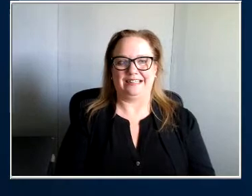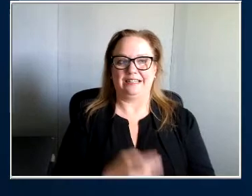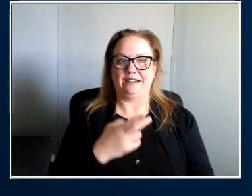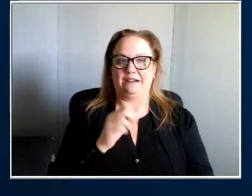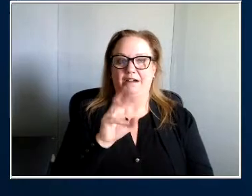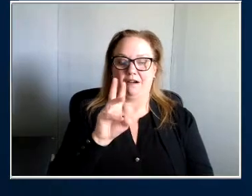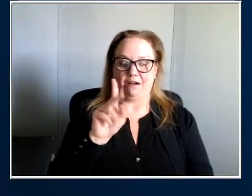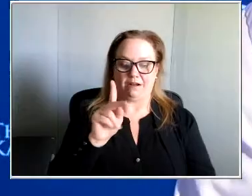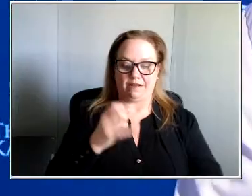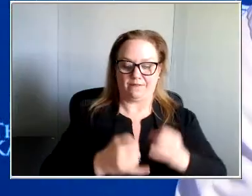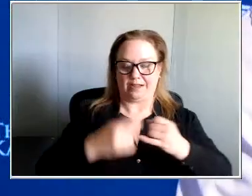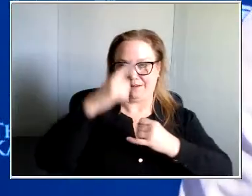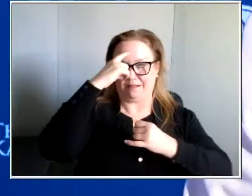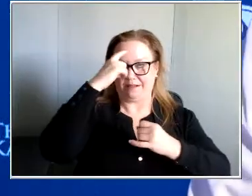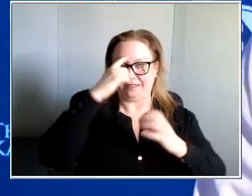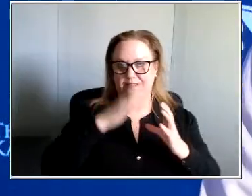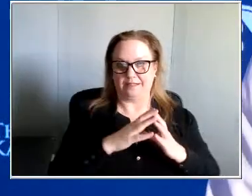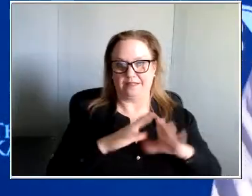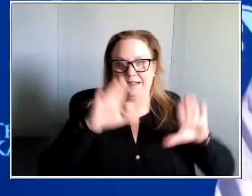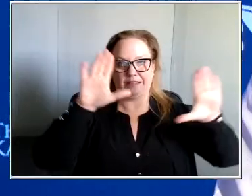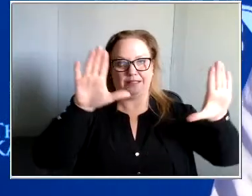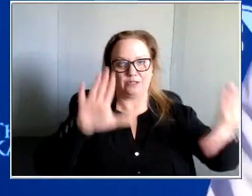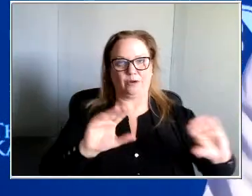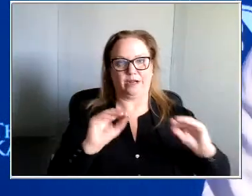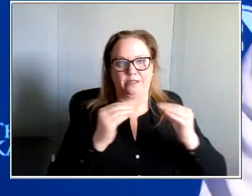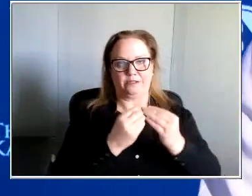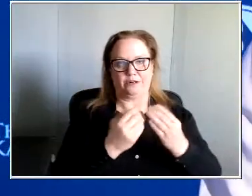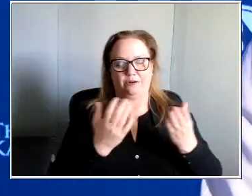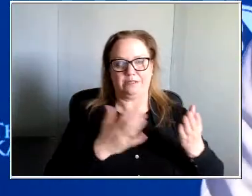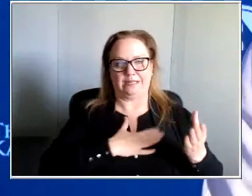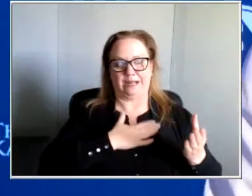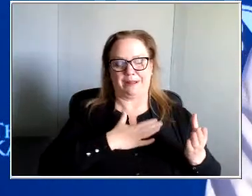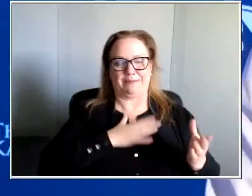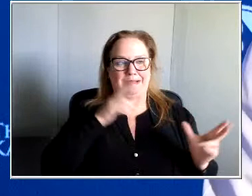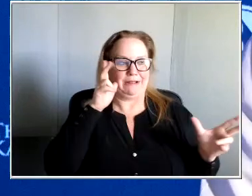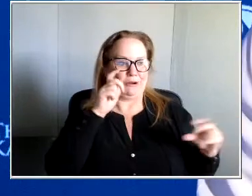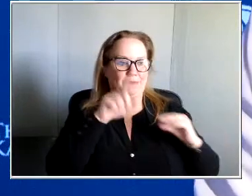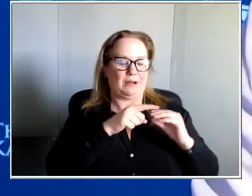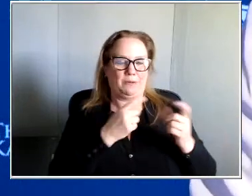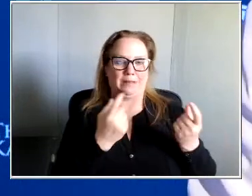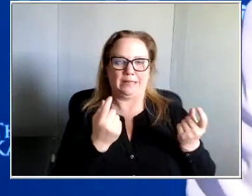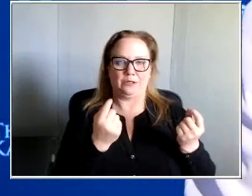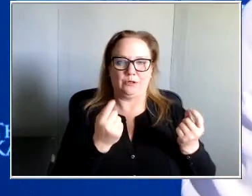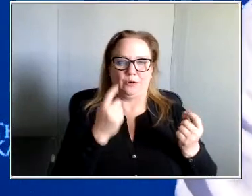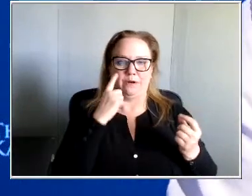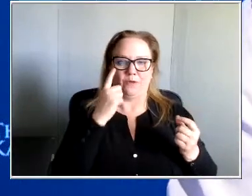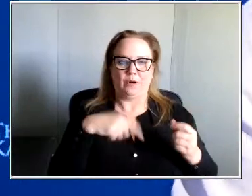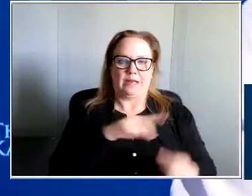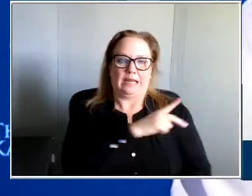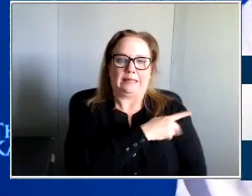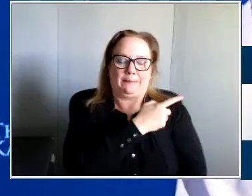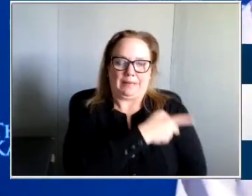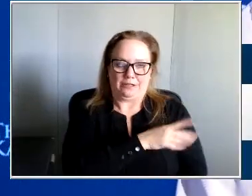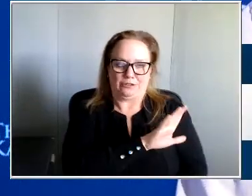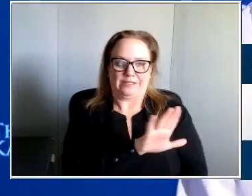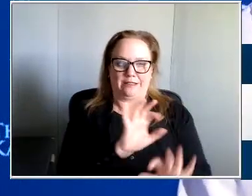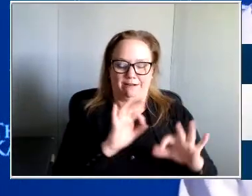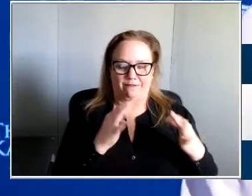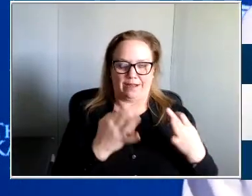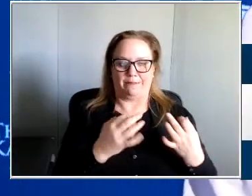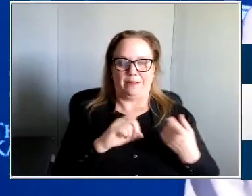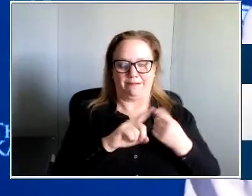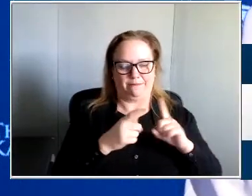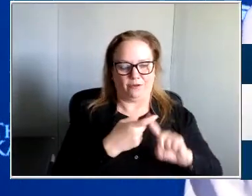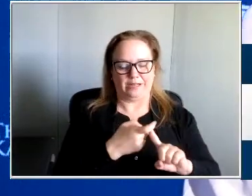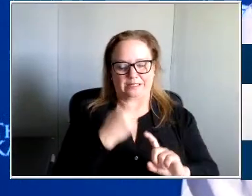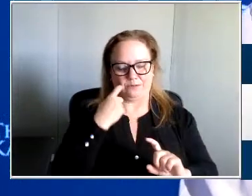thoughts. Yeah, just these great organizations. It's always good to hear about that and what they do for the patients and their families and friends, just as we